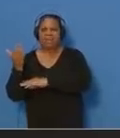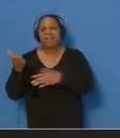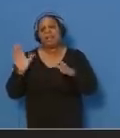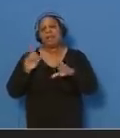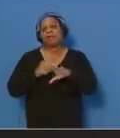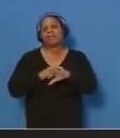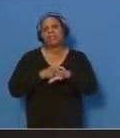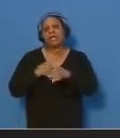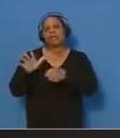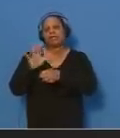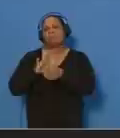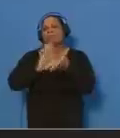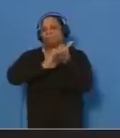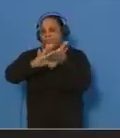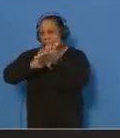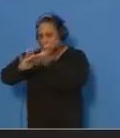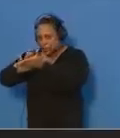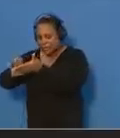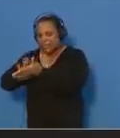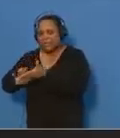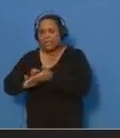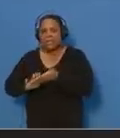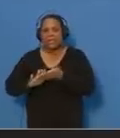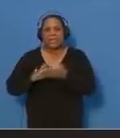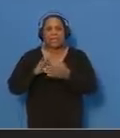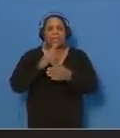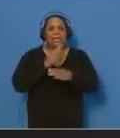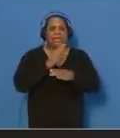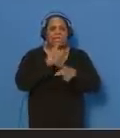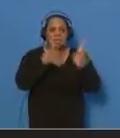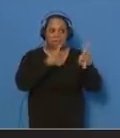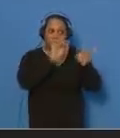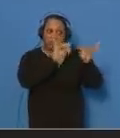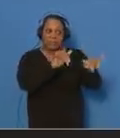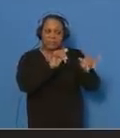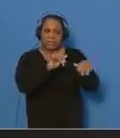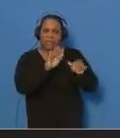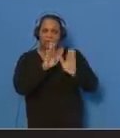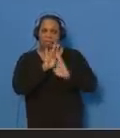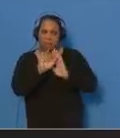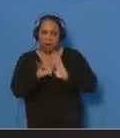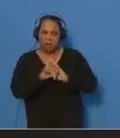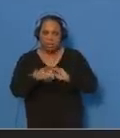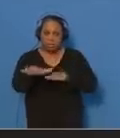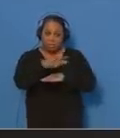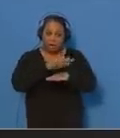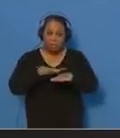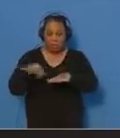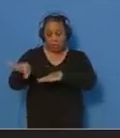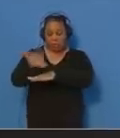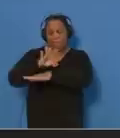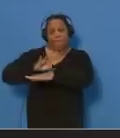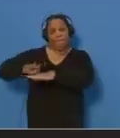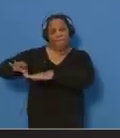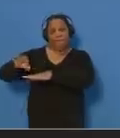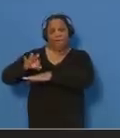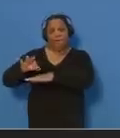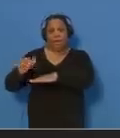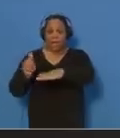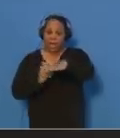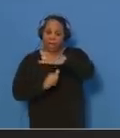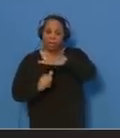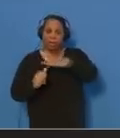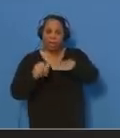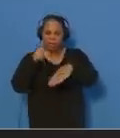the facility to be cleaned. Shelter residents are permitted to stay on the Berkeley property, on the field, and the covered lower porch